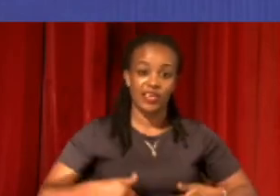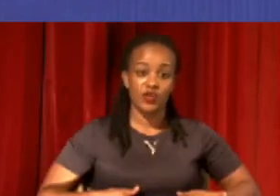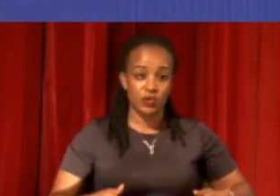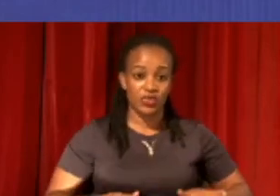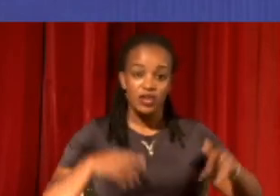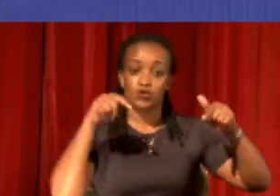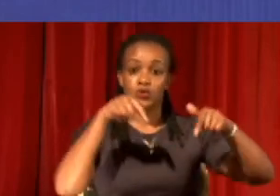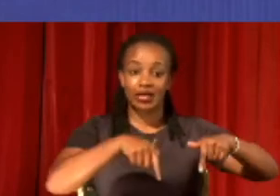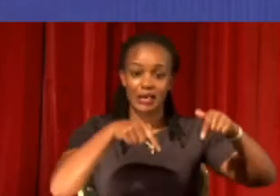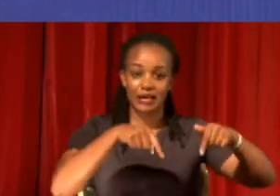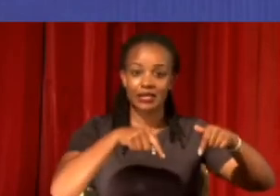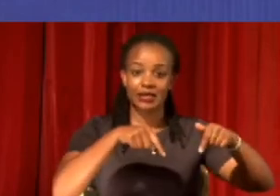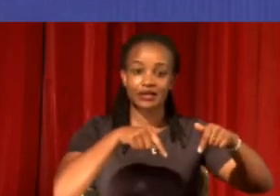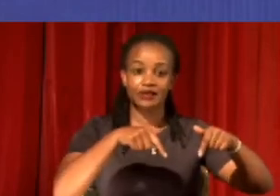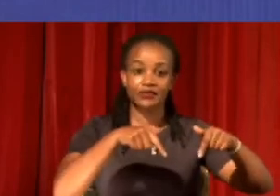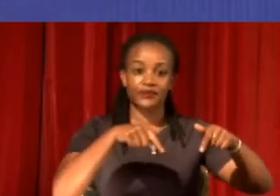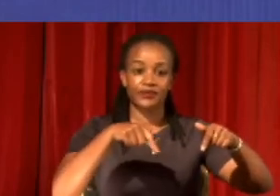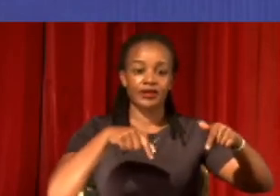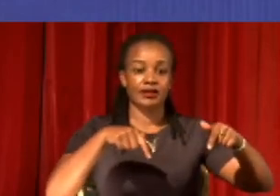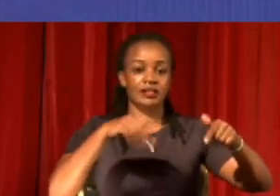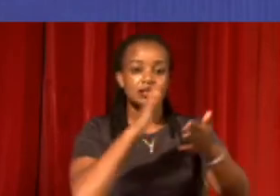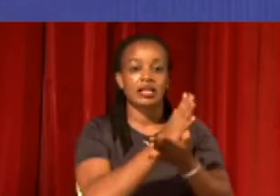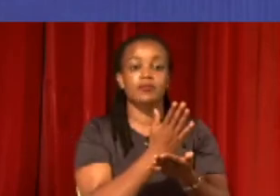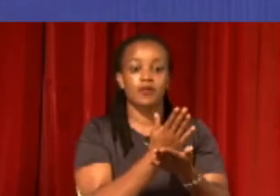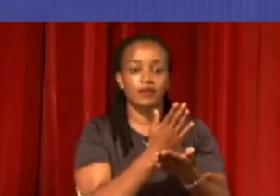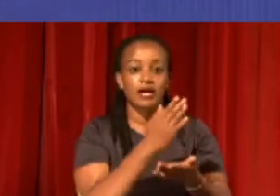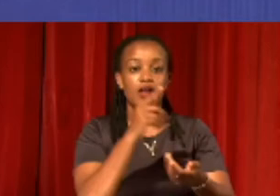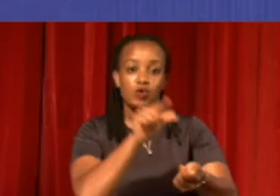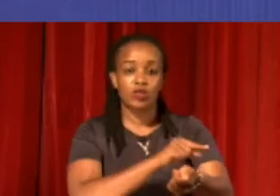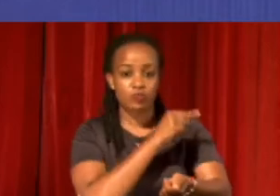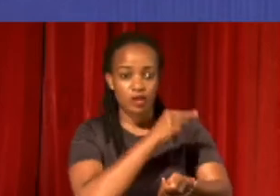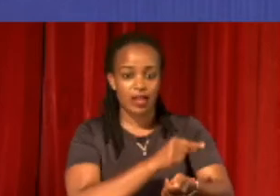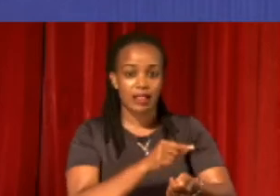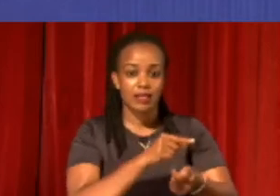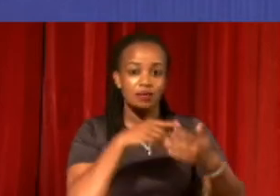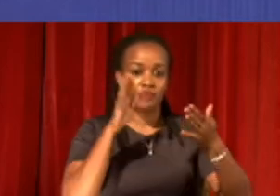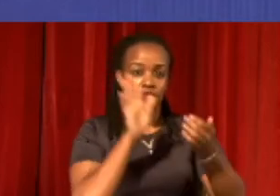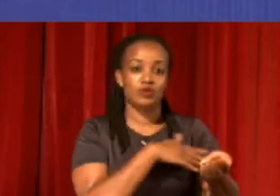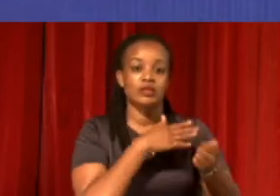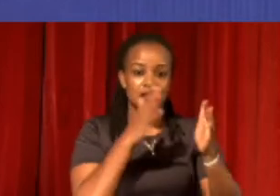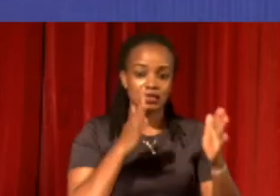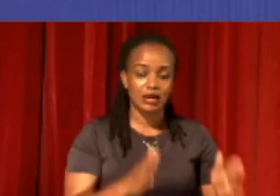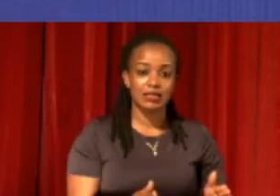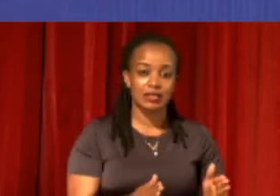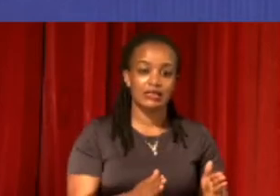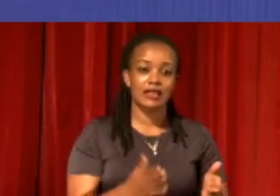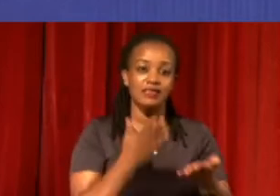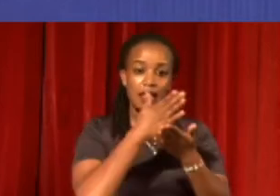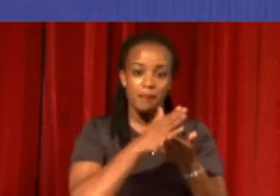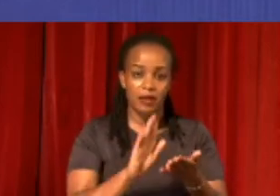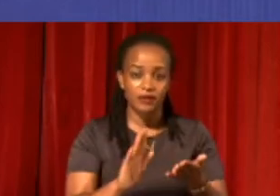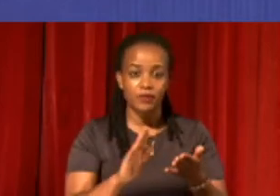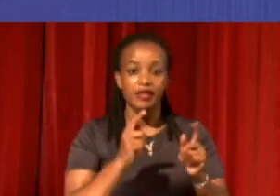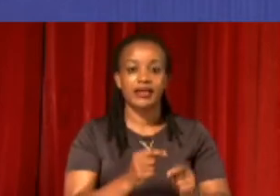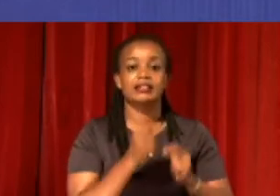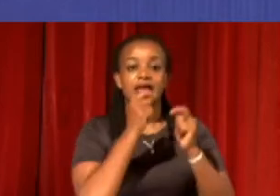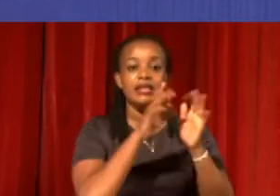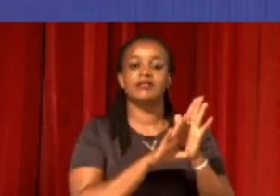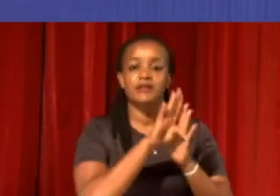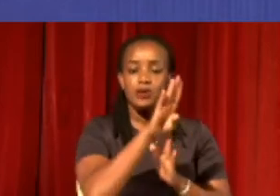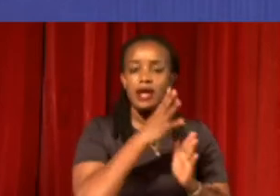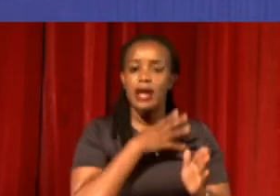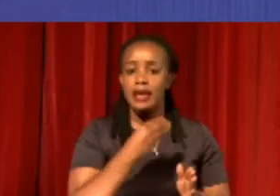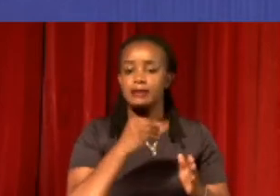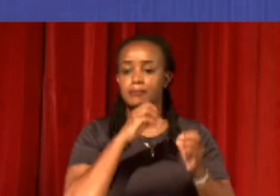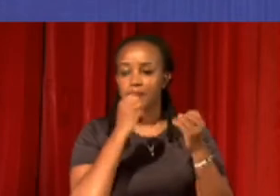of the leading gospel artists, like someone like Evelyn Wanjiru, is a product of our talent development camp. Oh, wow. There are so many others out